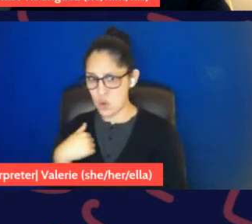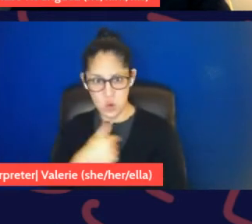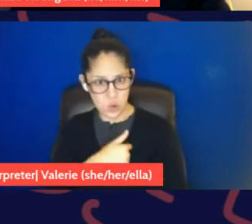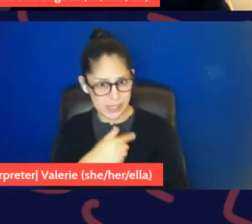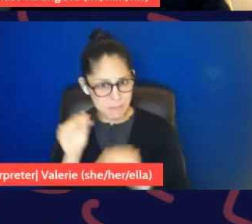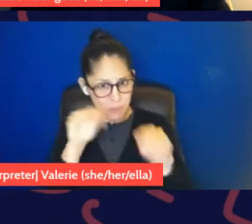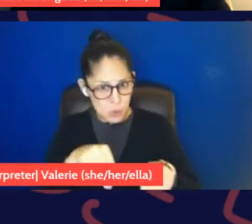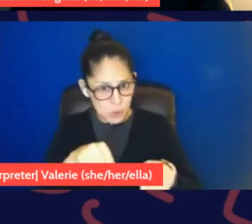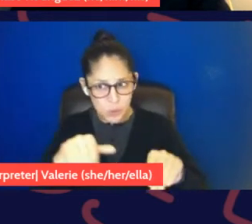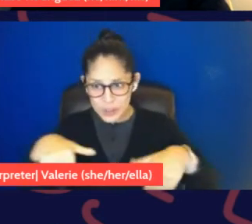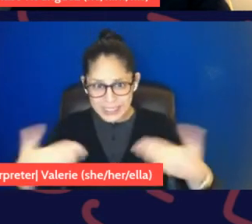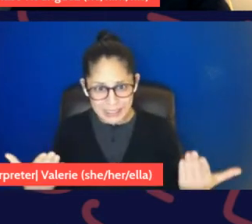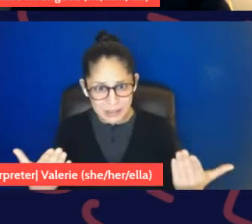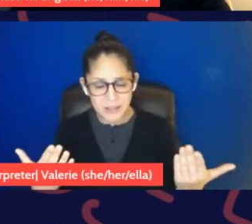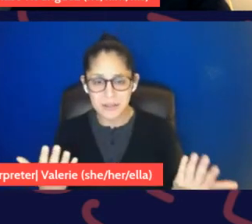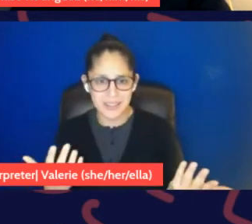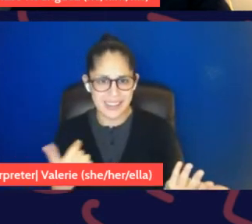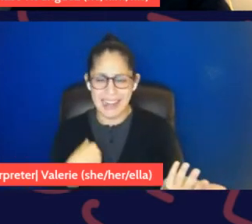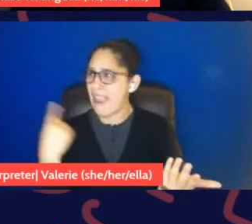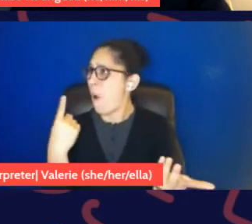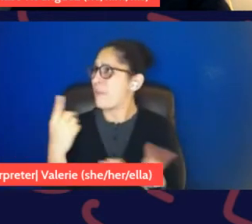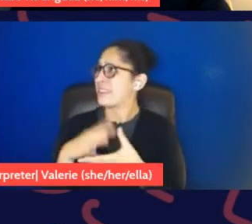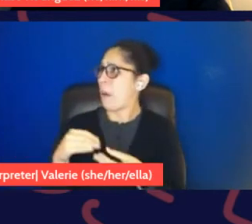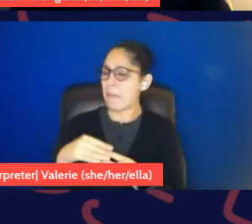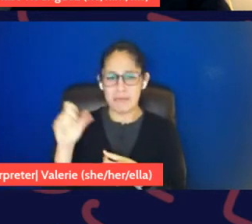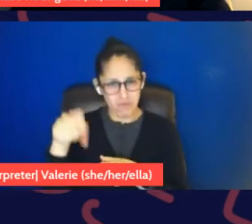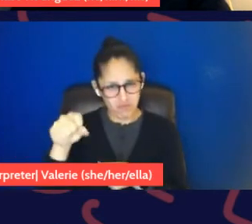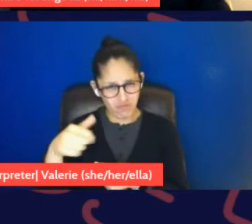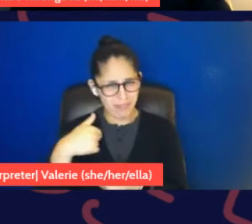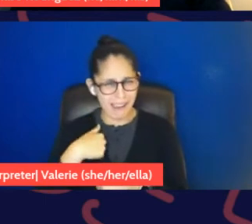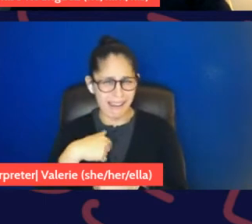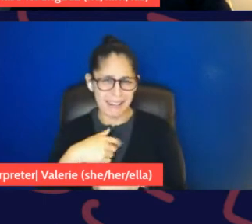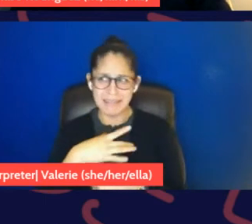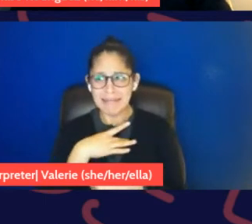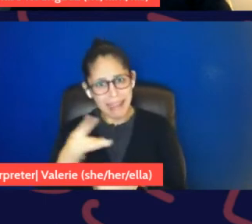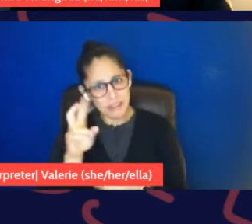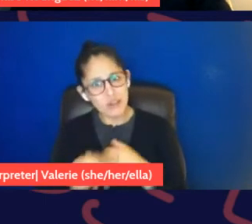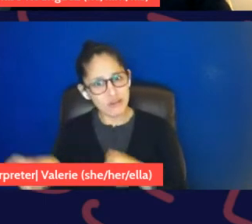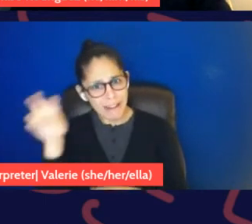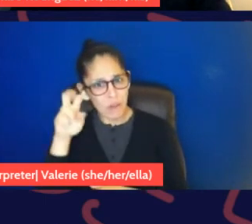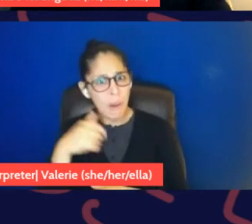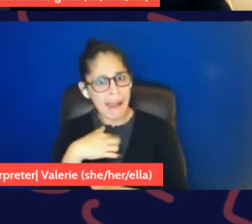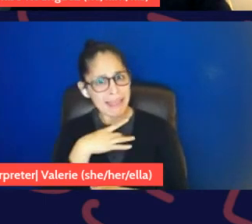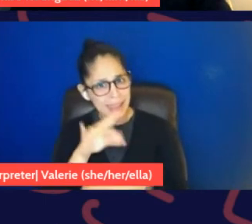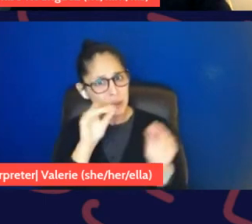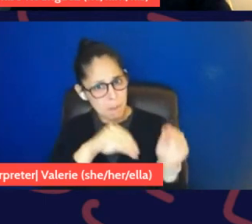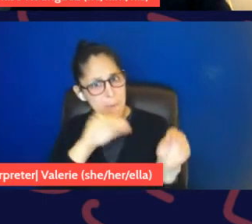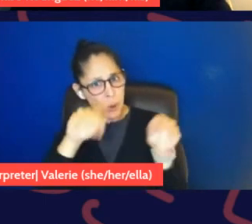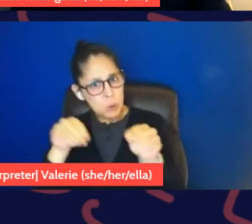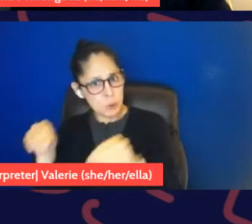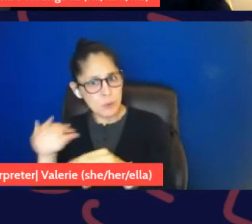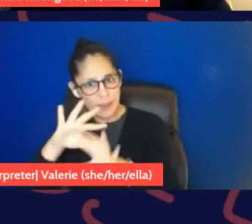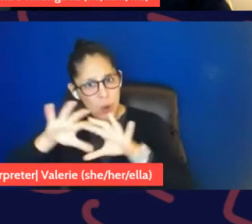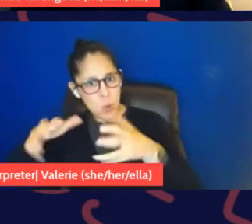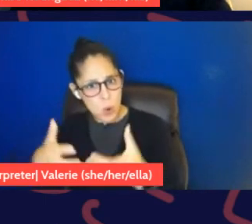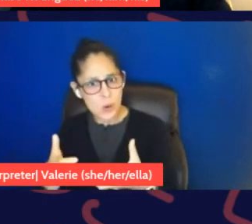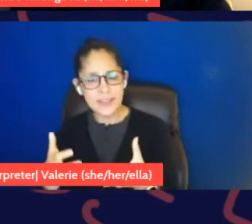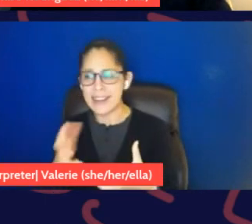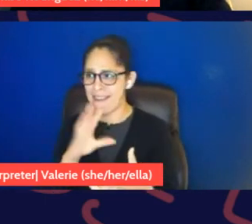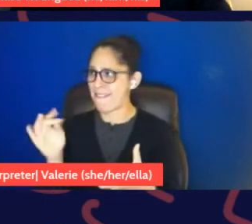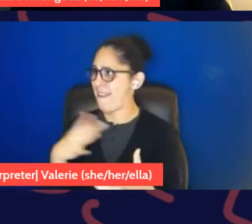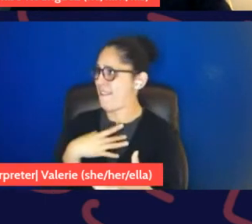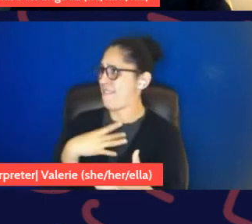I like, you know, I'm a person that I like to travel and I like to move around the world. And I like to be in a place where there is like